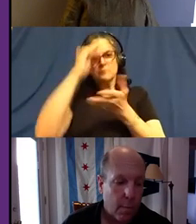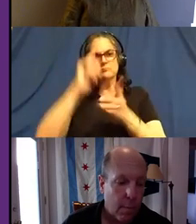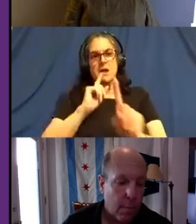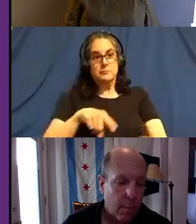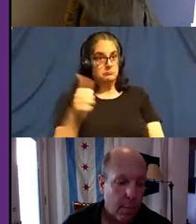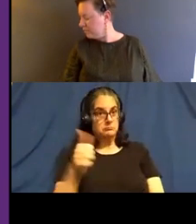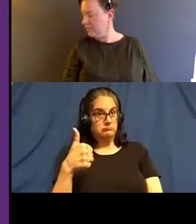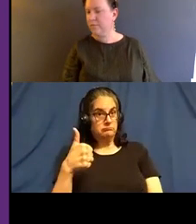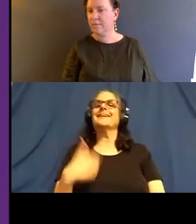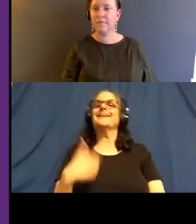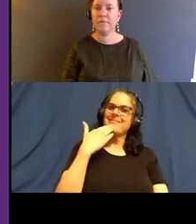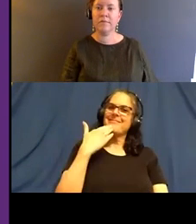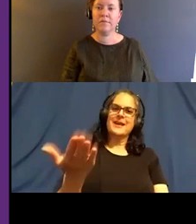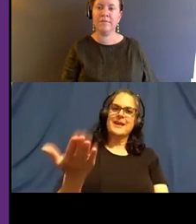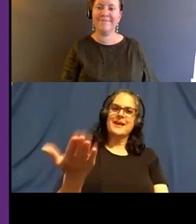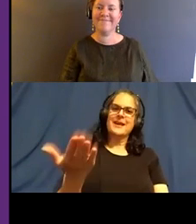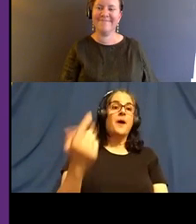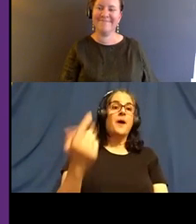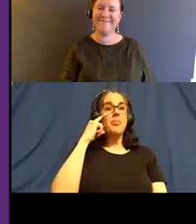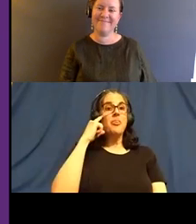Just me, but I thought your background was pretty cool.